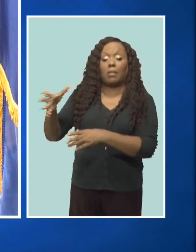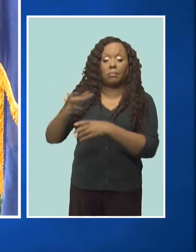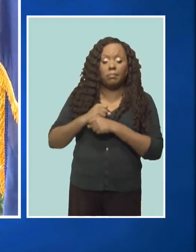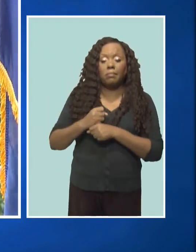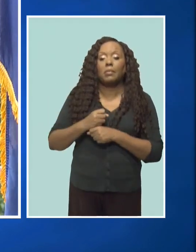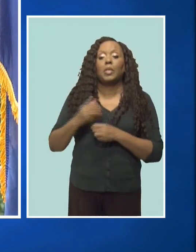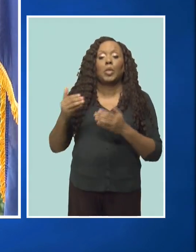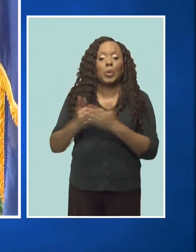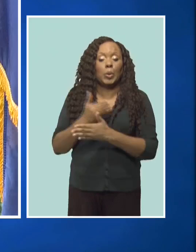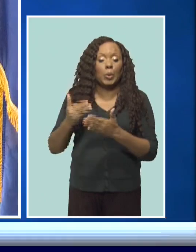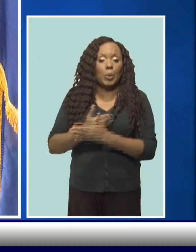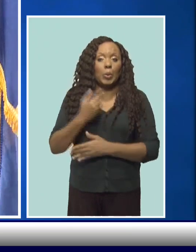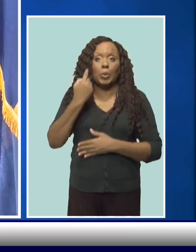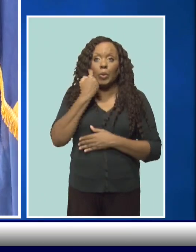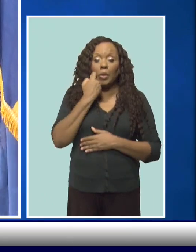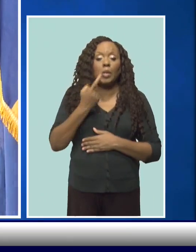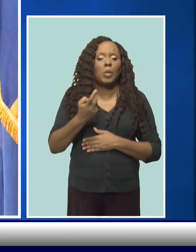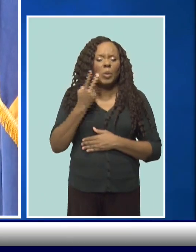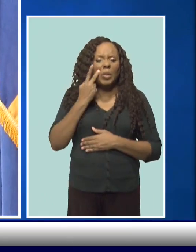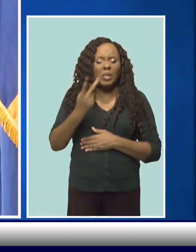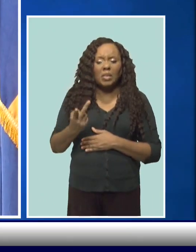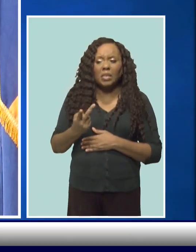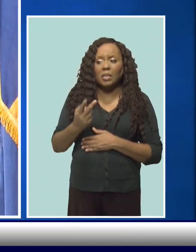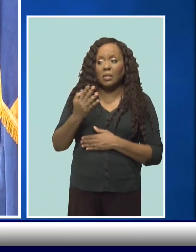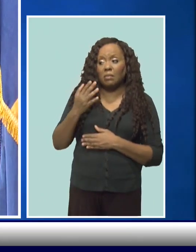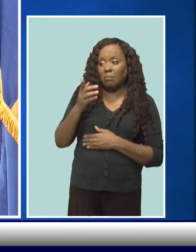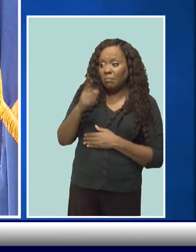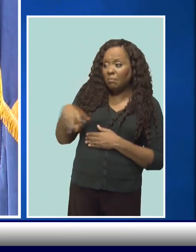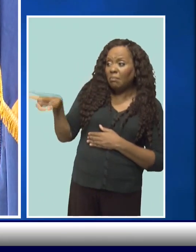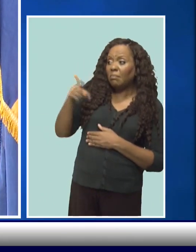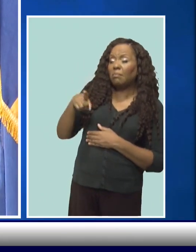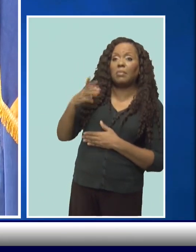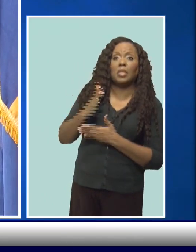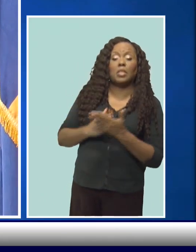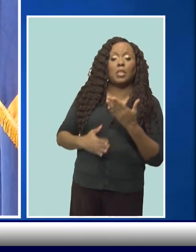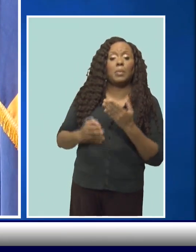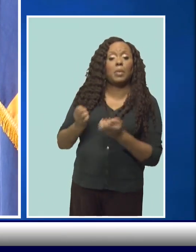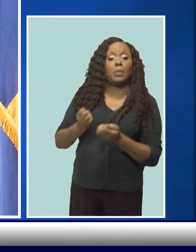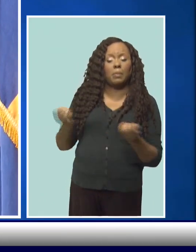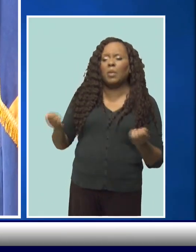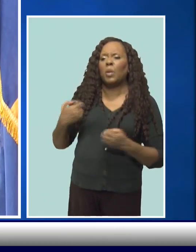And you would have seen some of the equipment that we used earlier this afternoon.